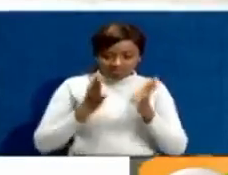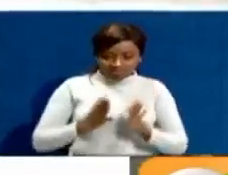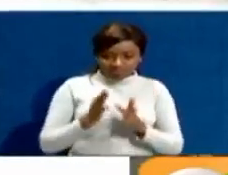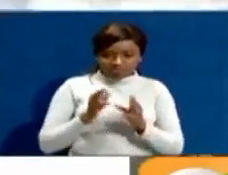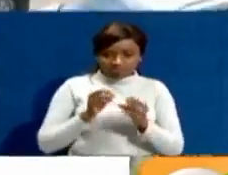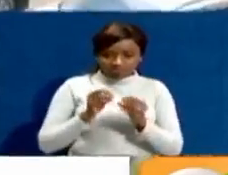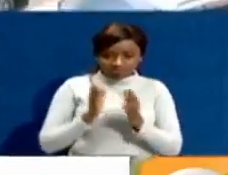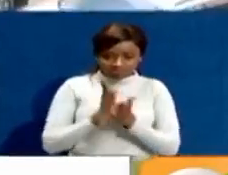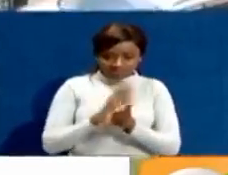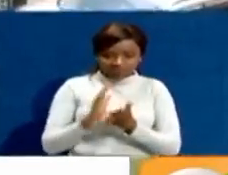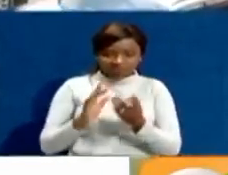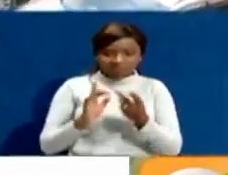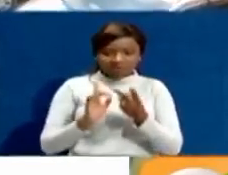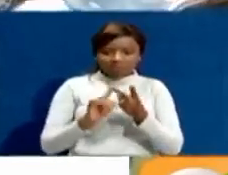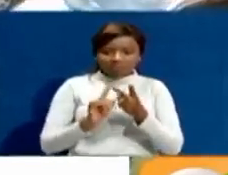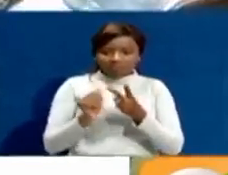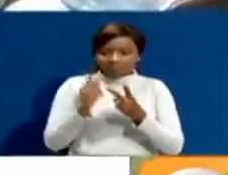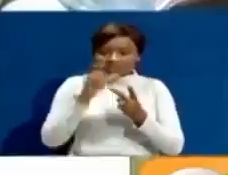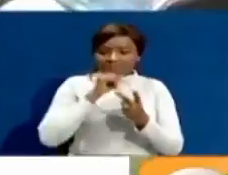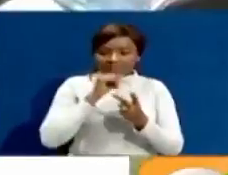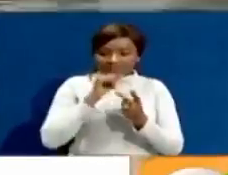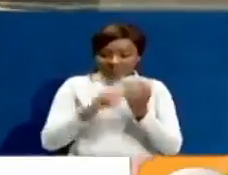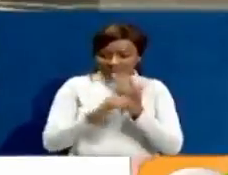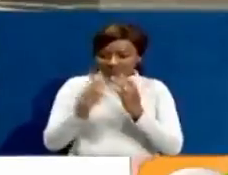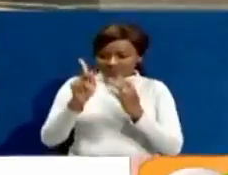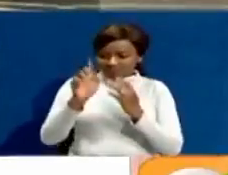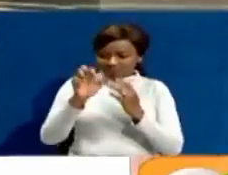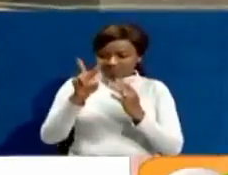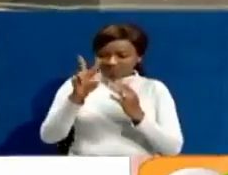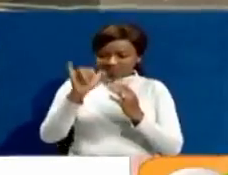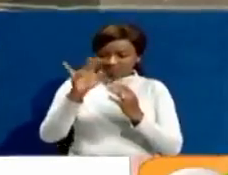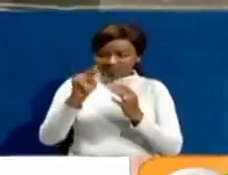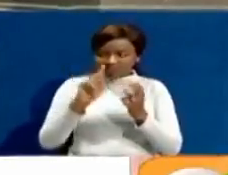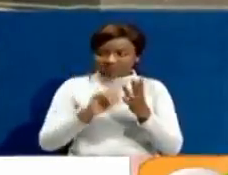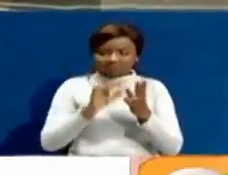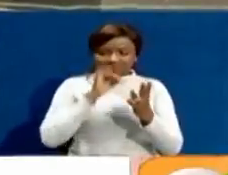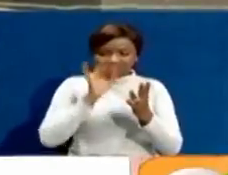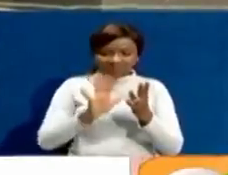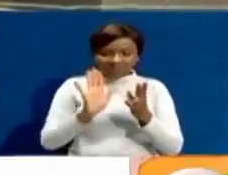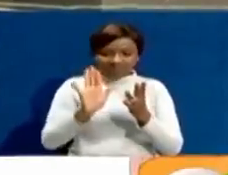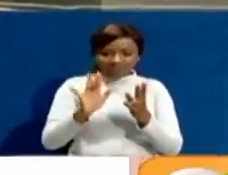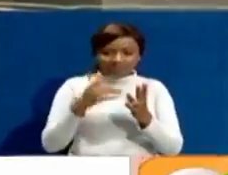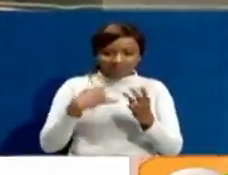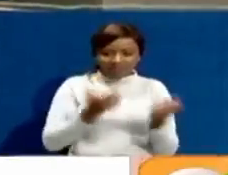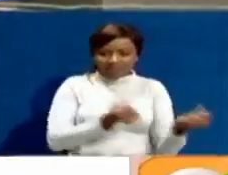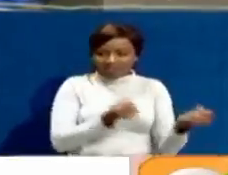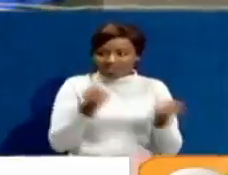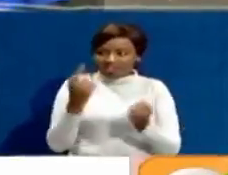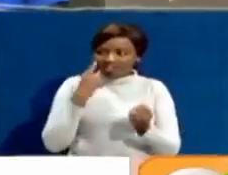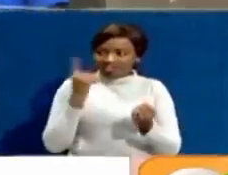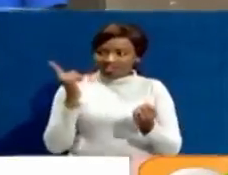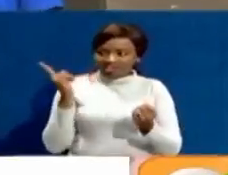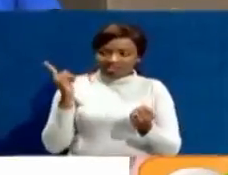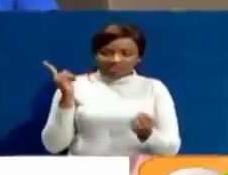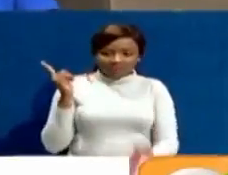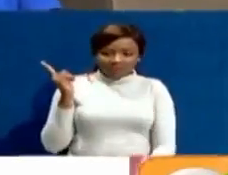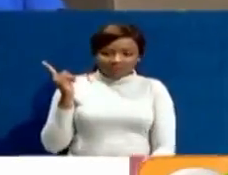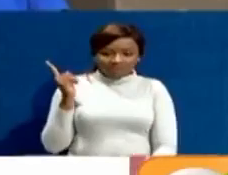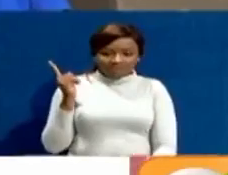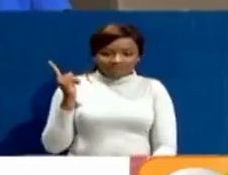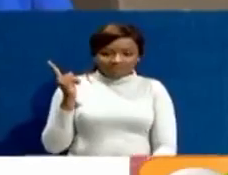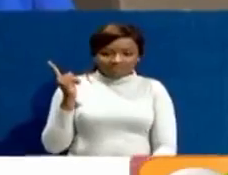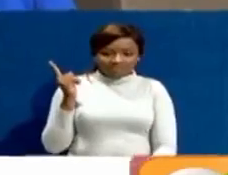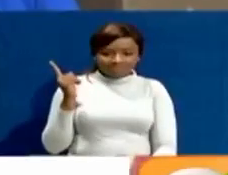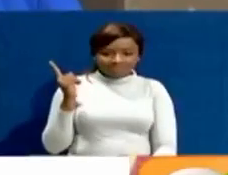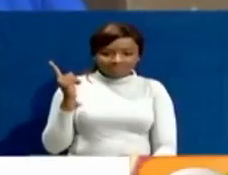Alan Kipngetich, and a man identified only as Kevin, were carried from their one-bedroom apartment after a day-long analysis